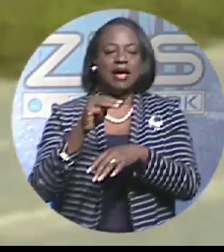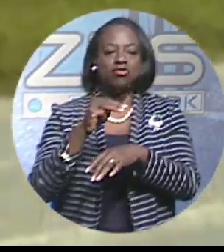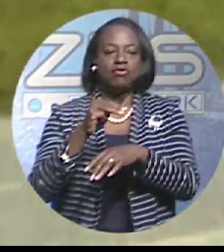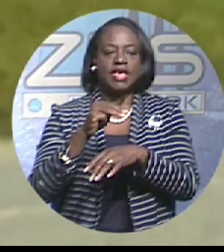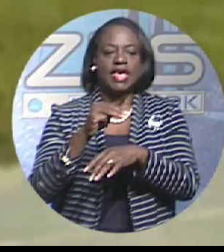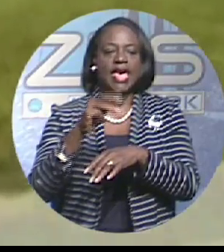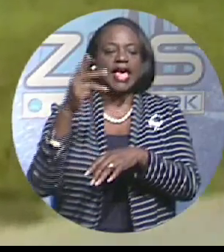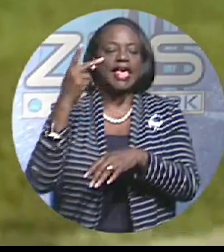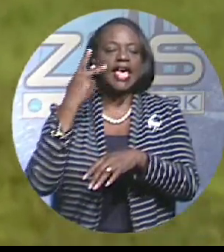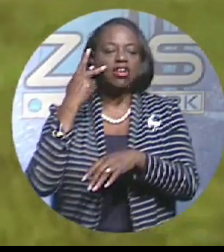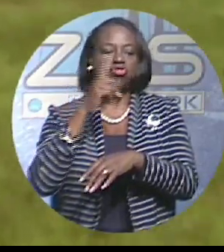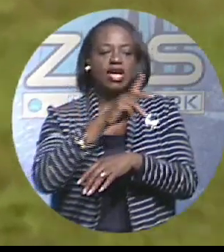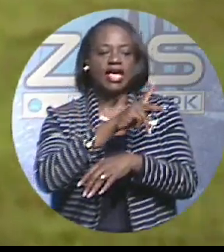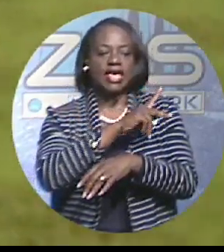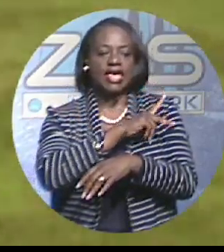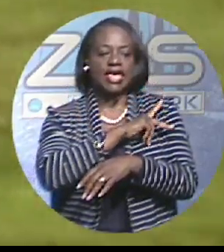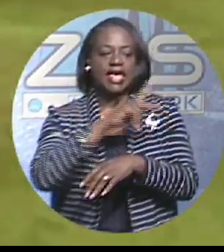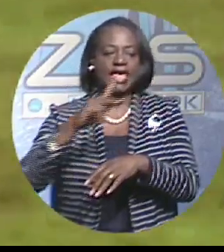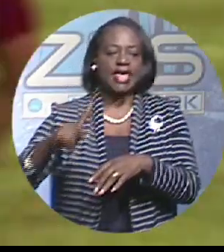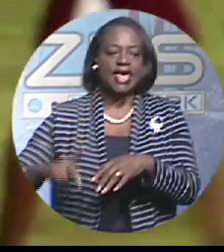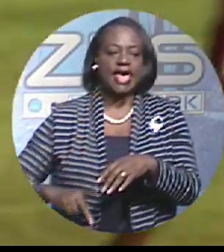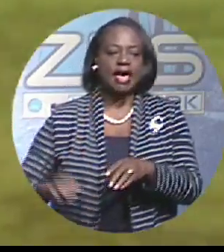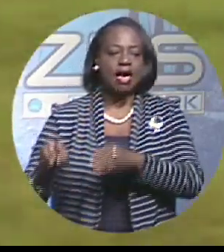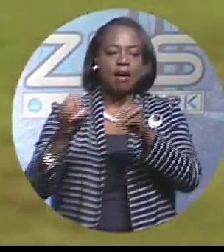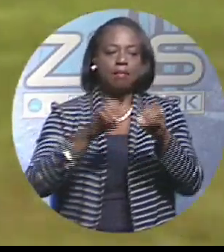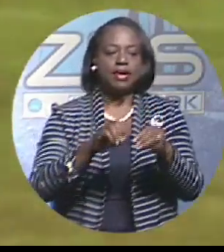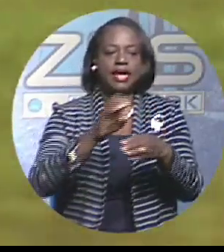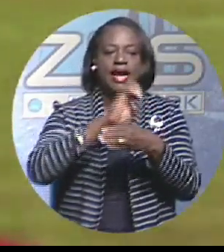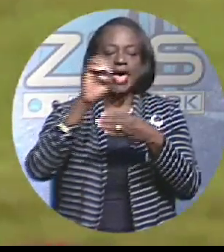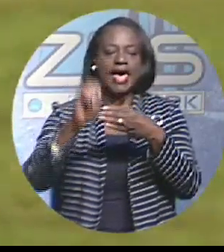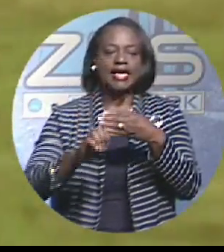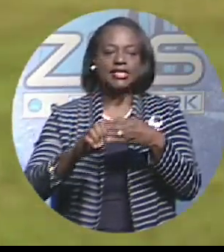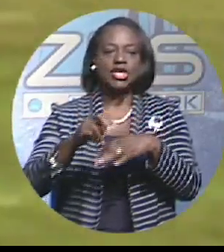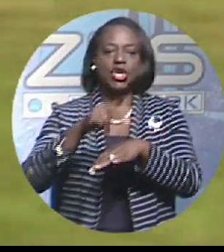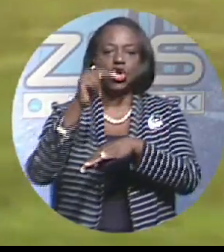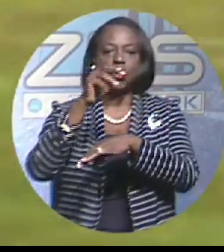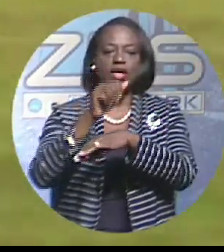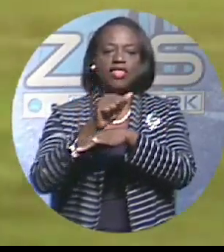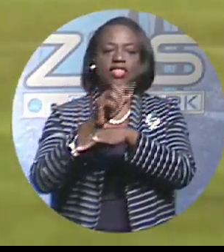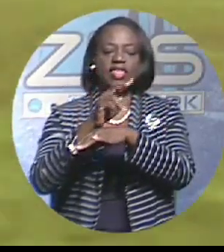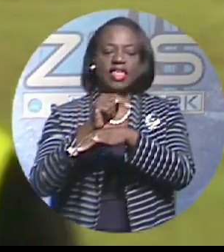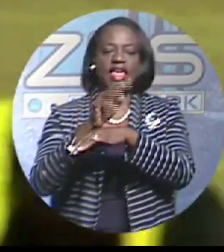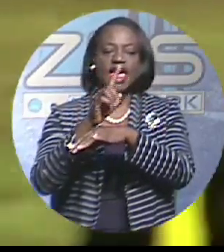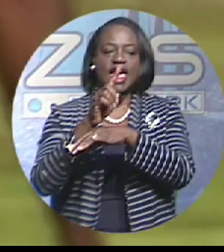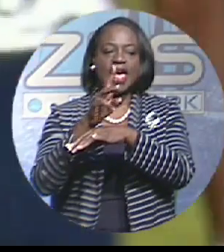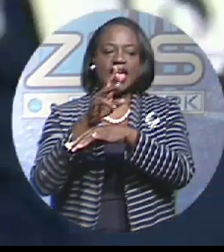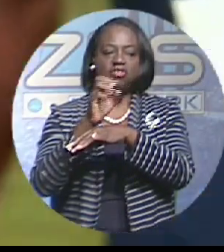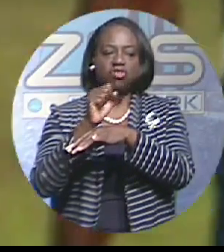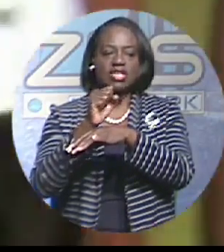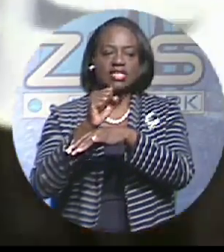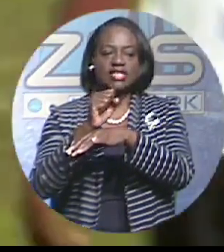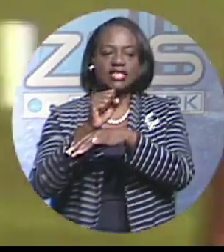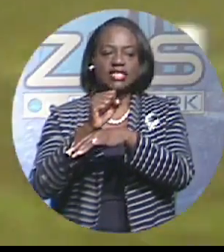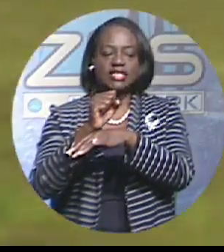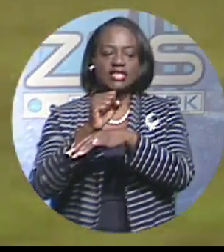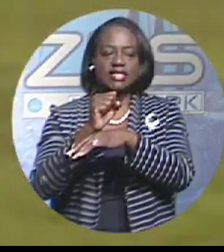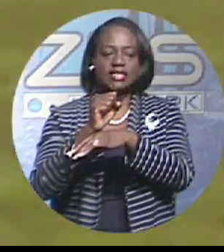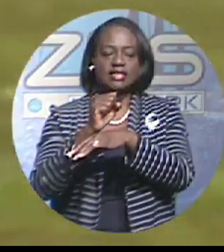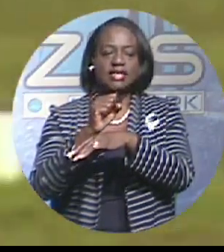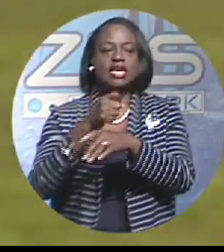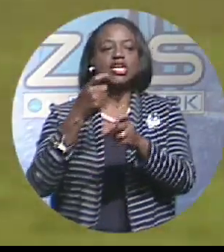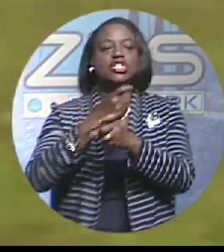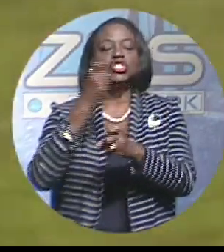was Kendra King. She put an end to North Andrews running away with the 400 meters. She won